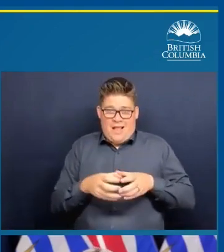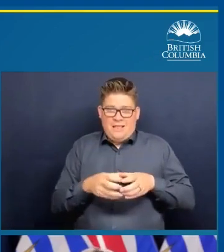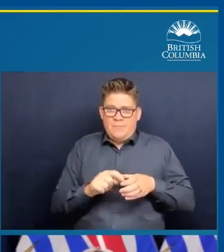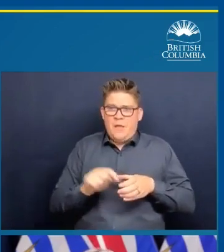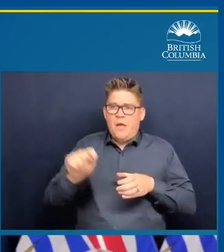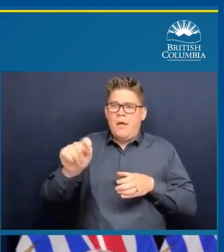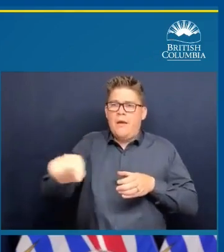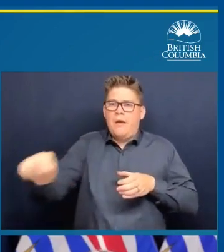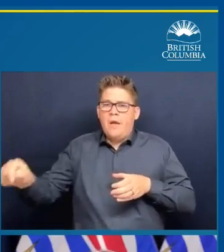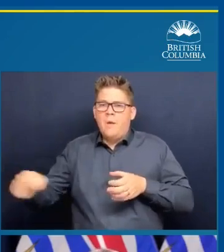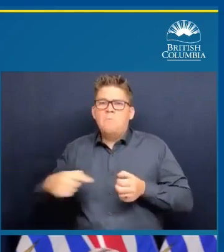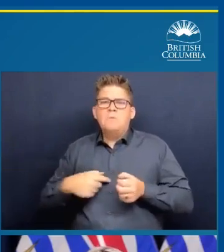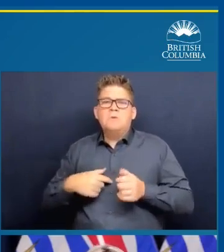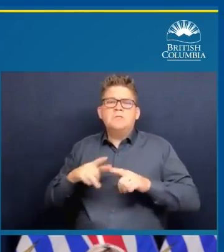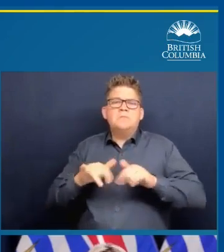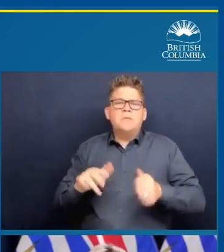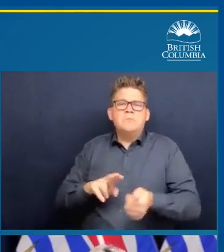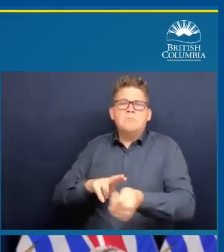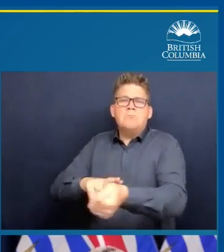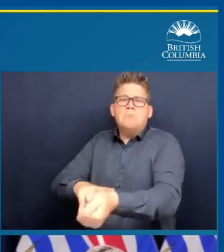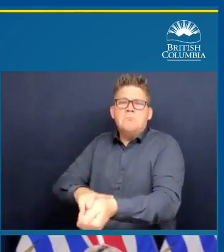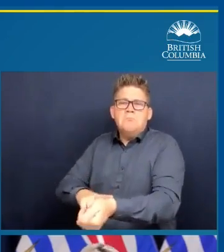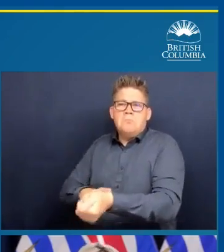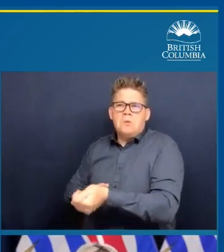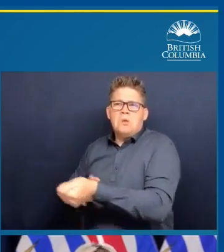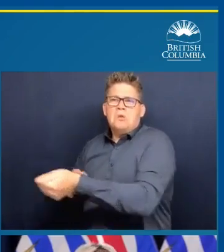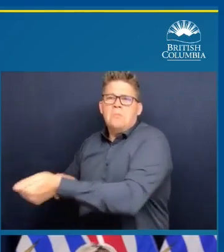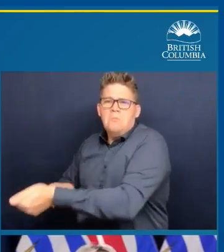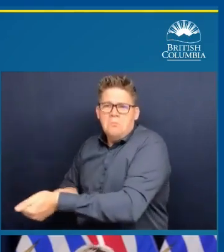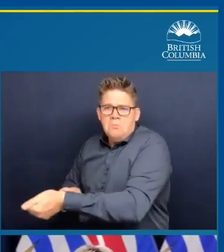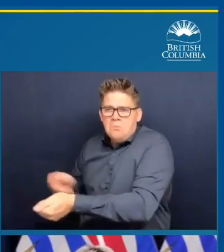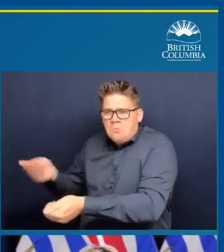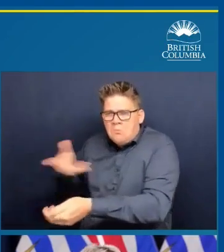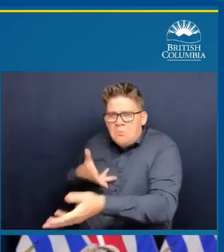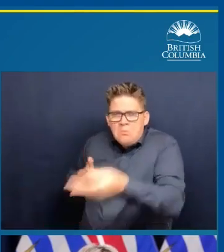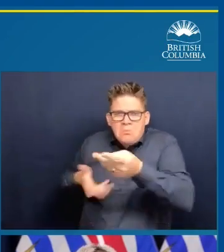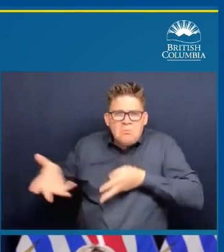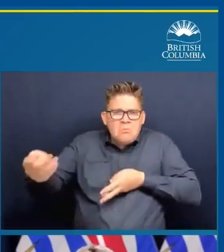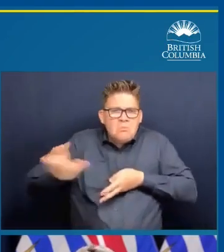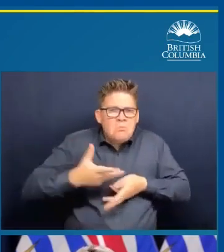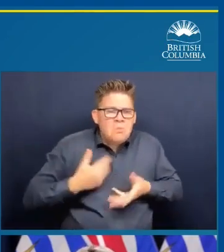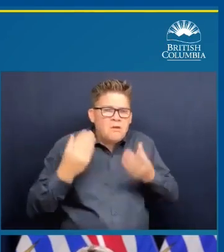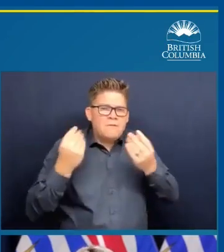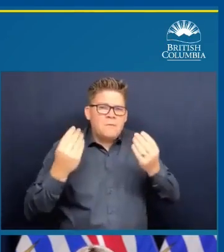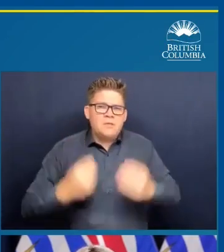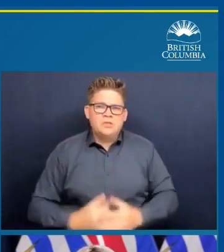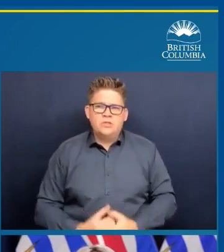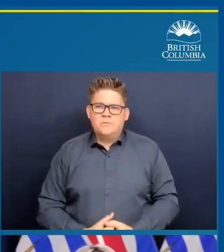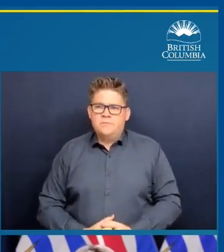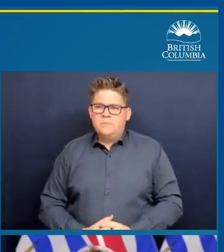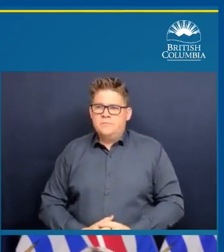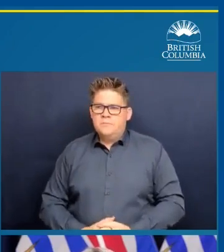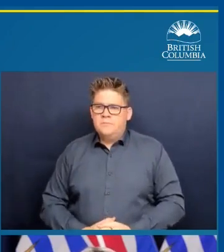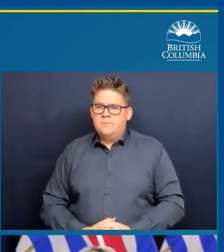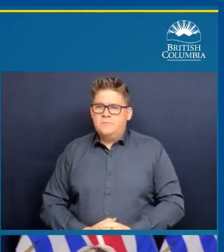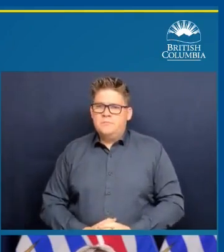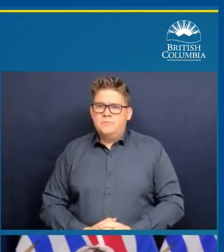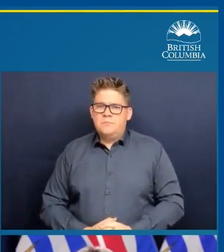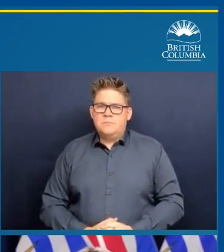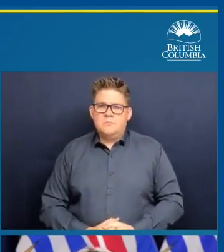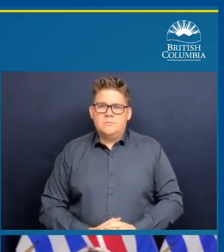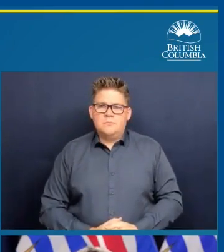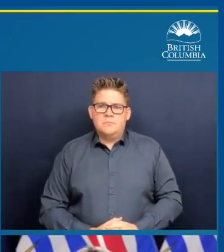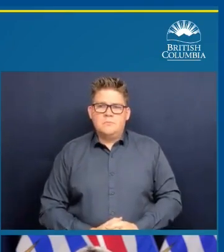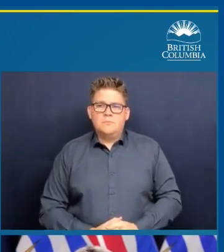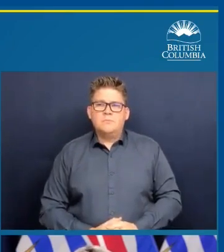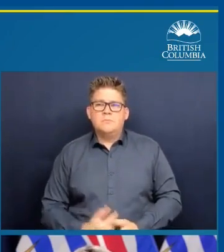on. The other things that we're looking at and trying to validate are being able to use these same samples to look at how much influenza